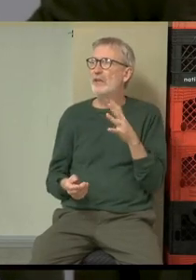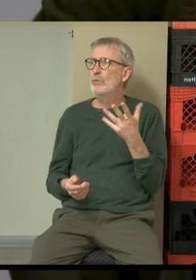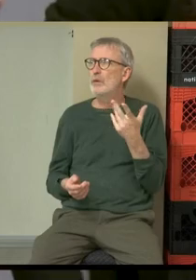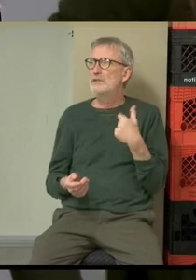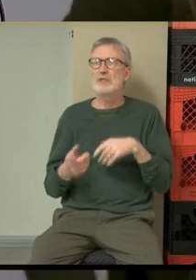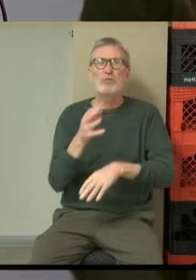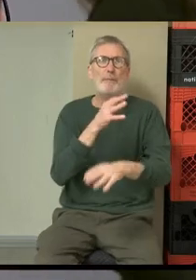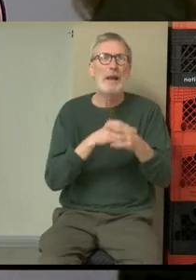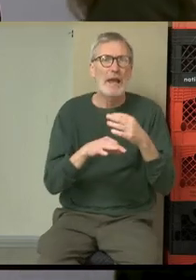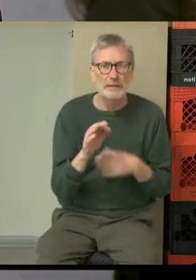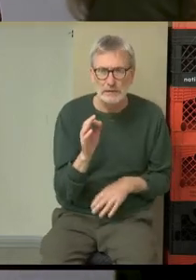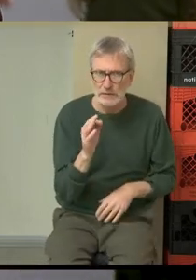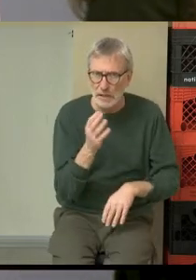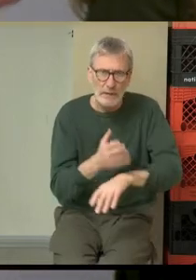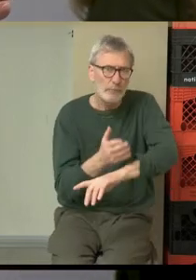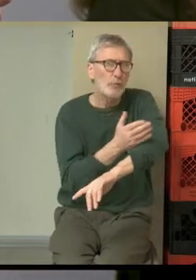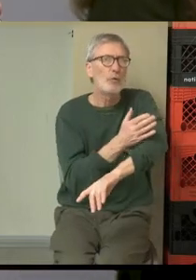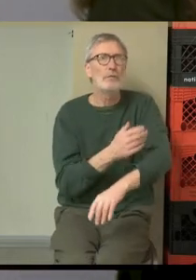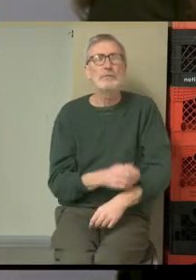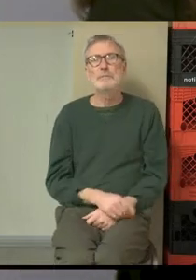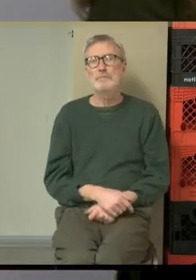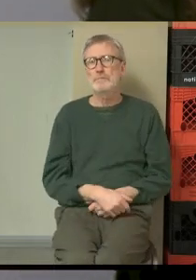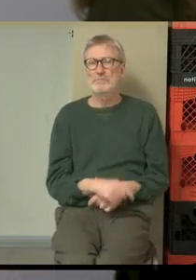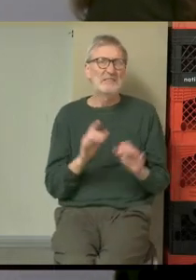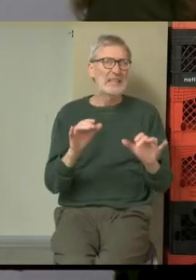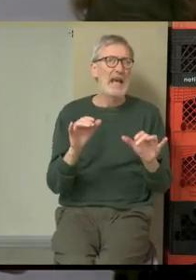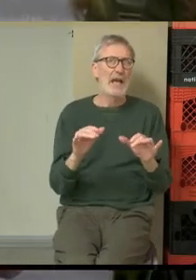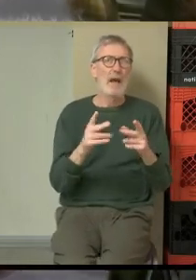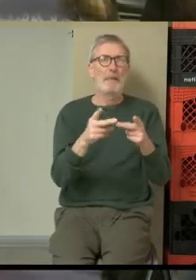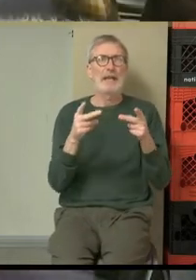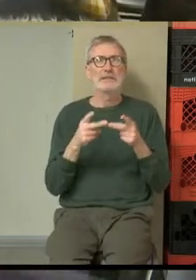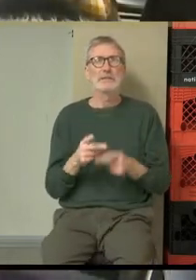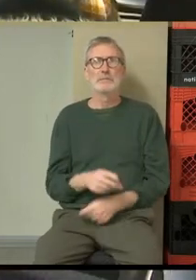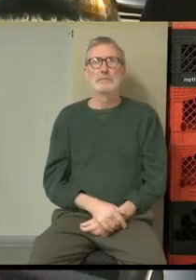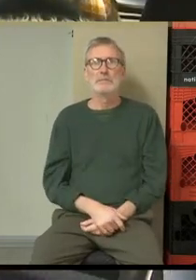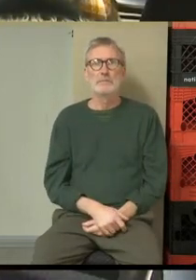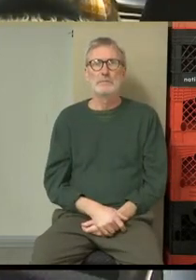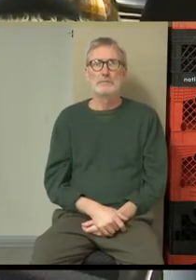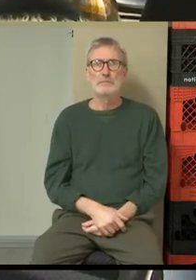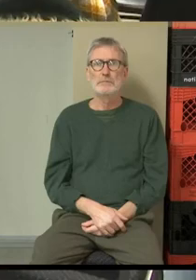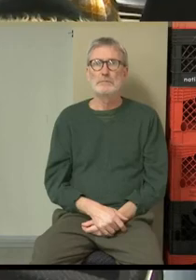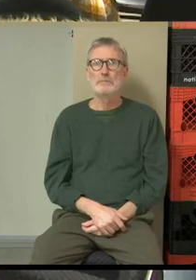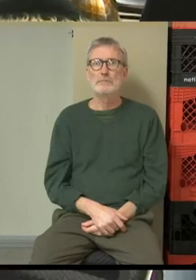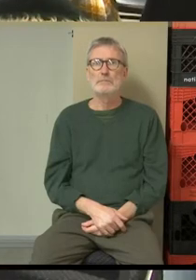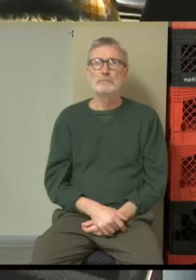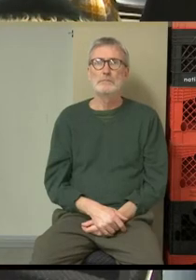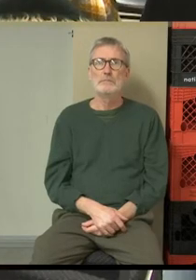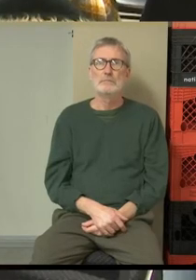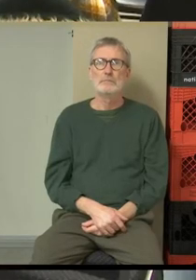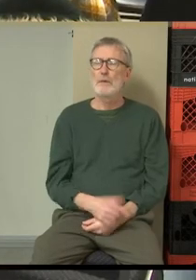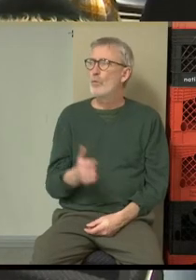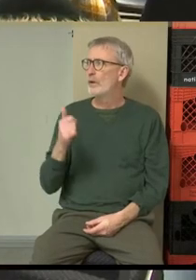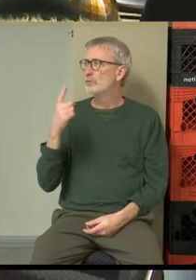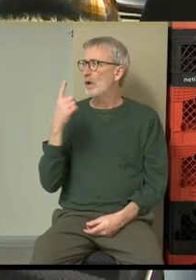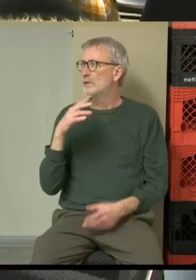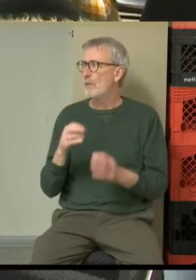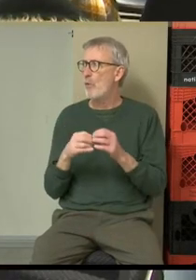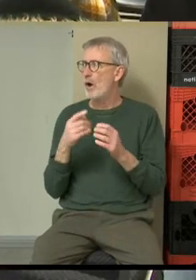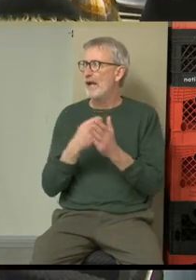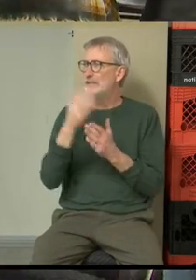just being replaced and improved in the same place where they are currently. Which one is more? I'm sorry. Which one costs more?